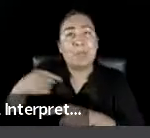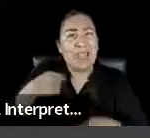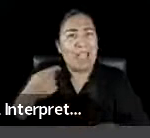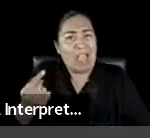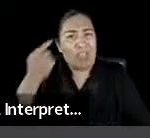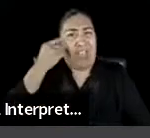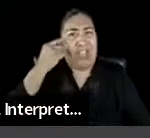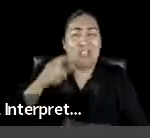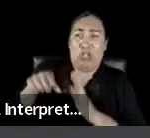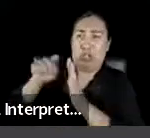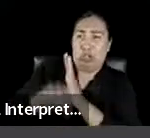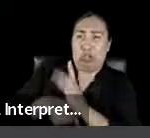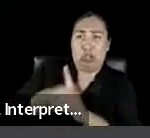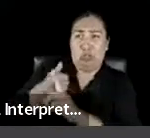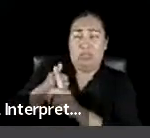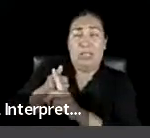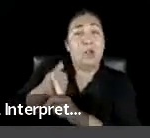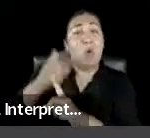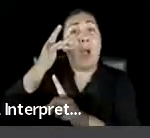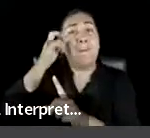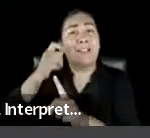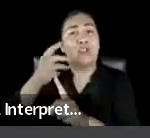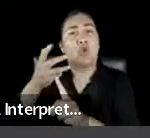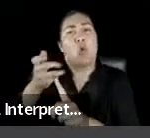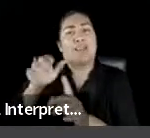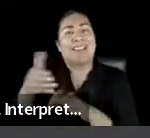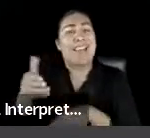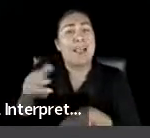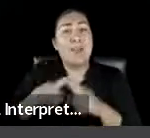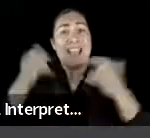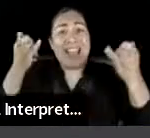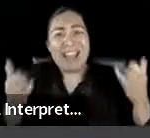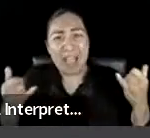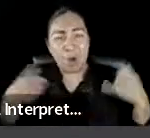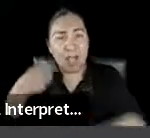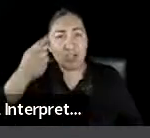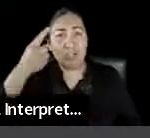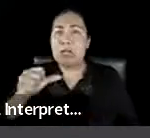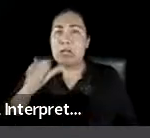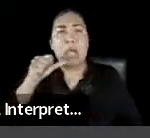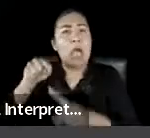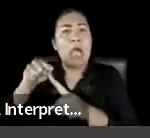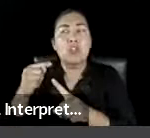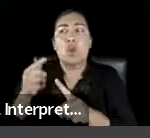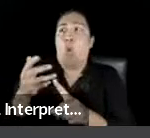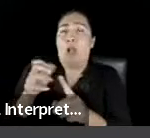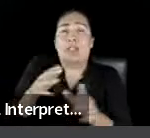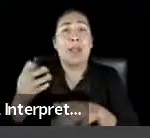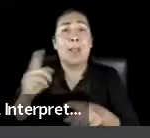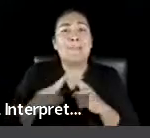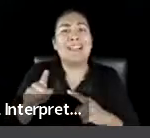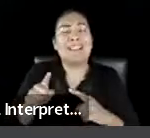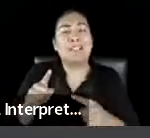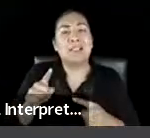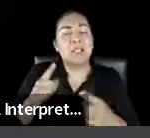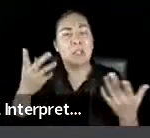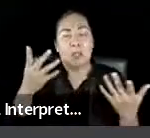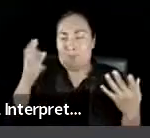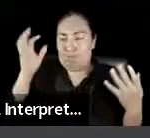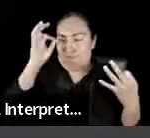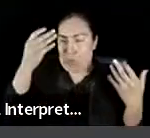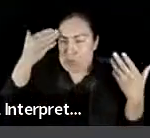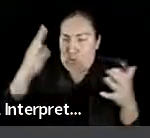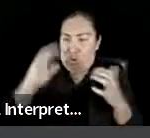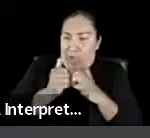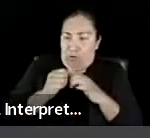wanting to die. And I've come to understand that suicide isn't about wanting to die. It's about not knowing how to go on living. And in